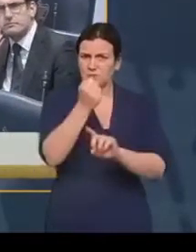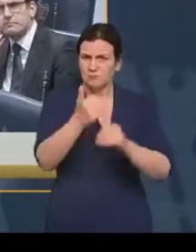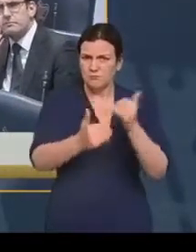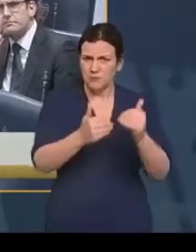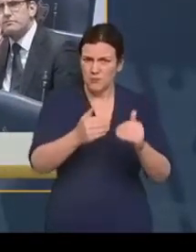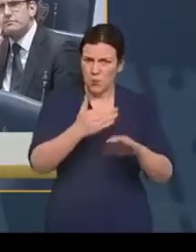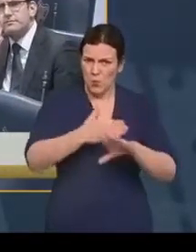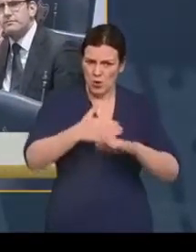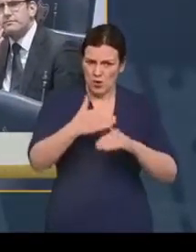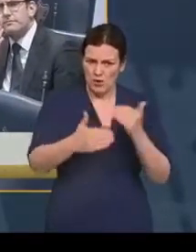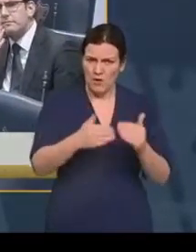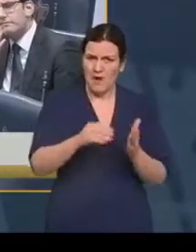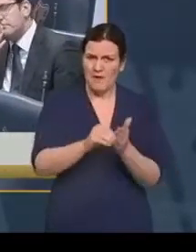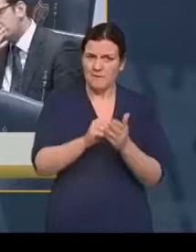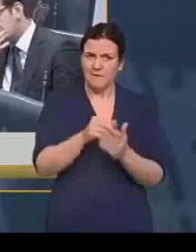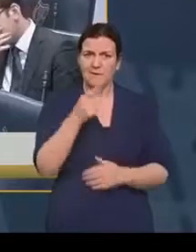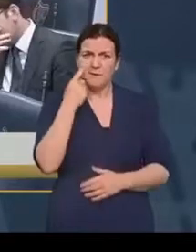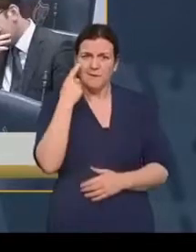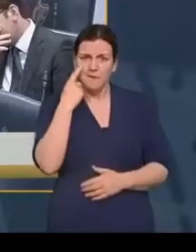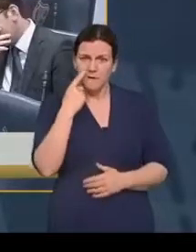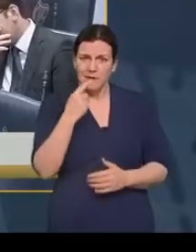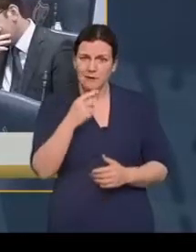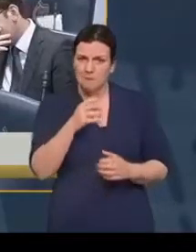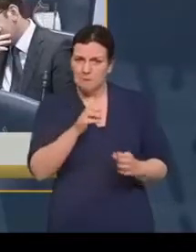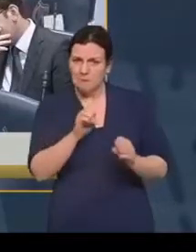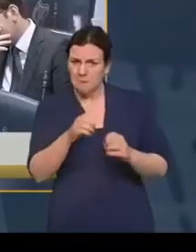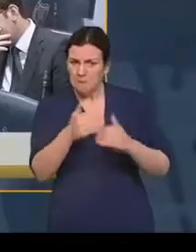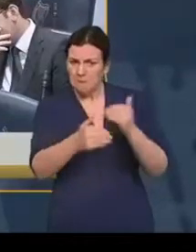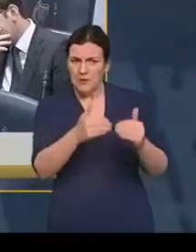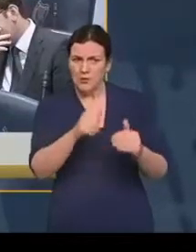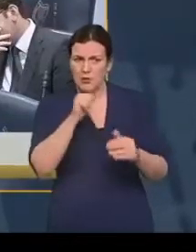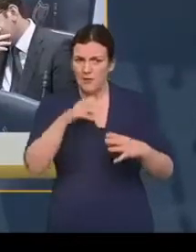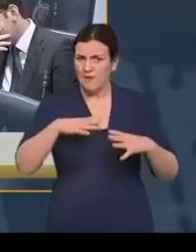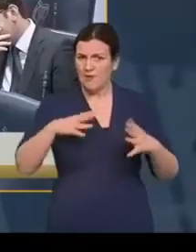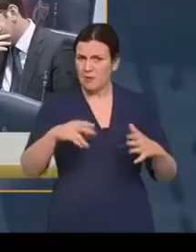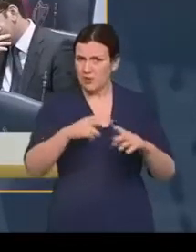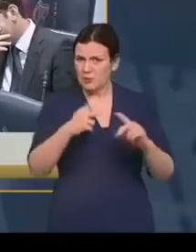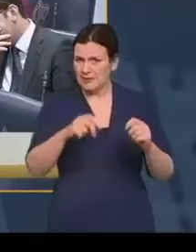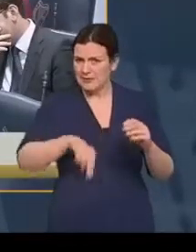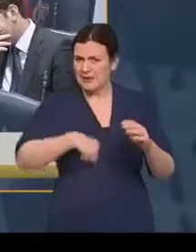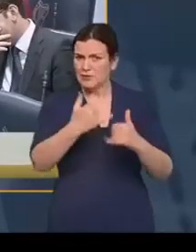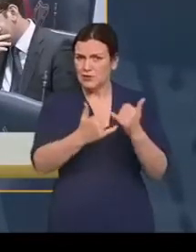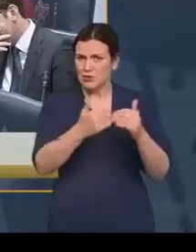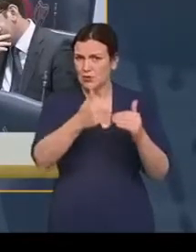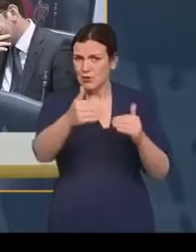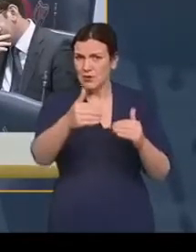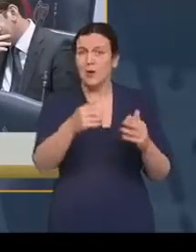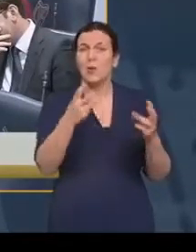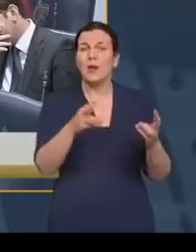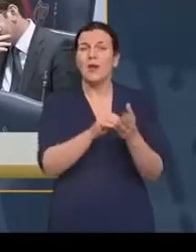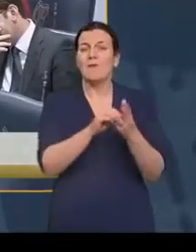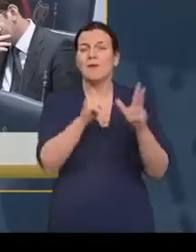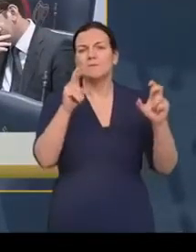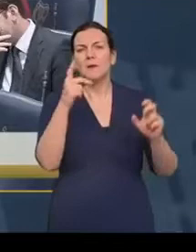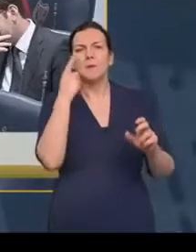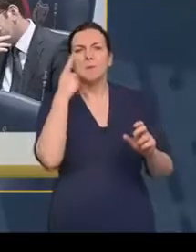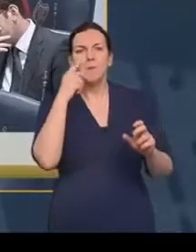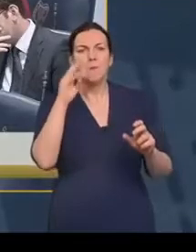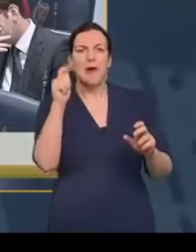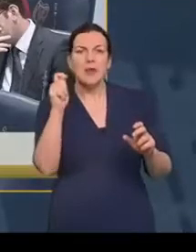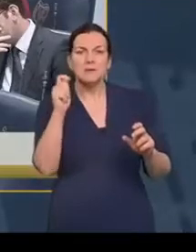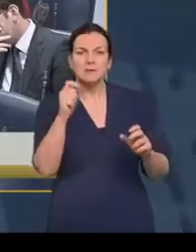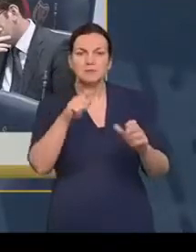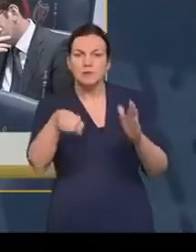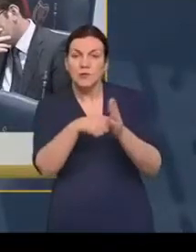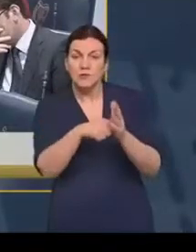actually completed. There's a scoping exercise. It won't be available until next year, and then there will be a pilot